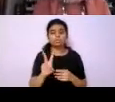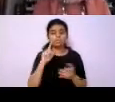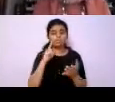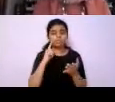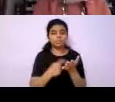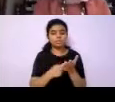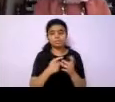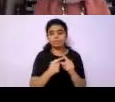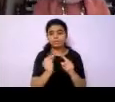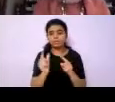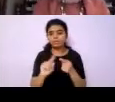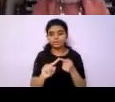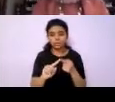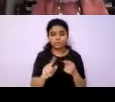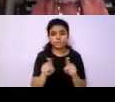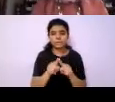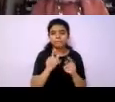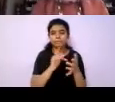the case of care,